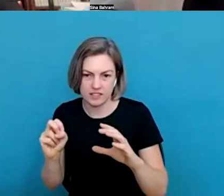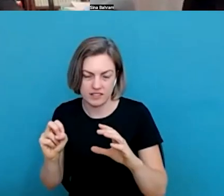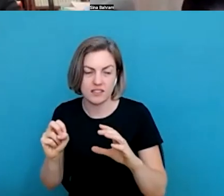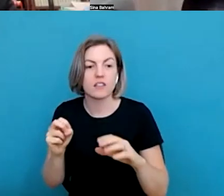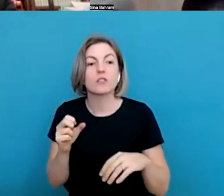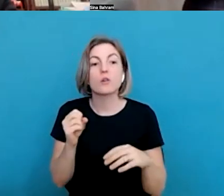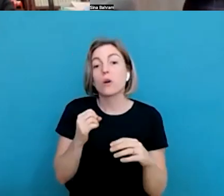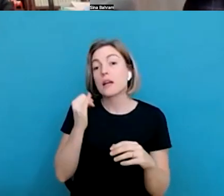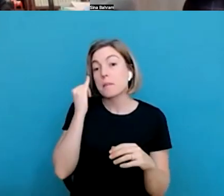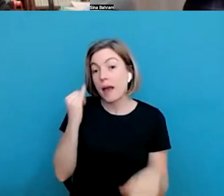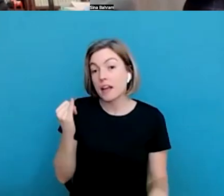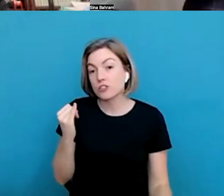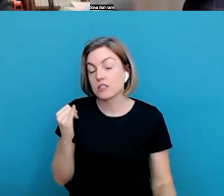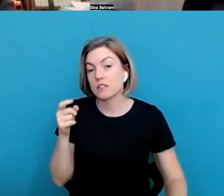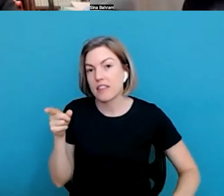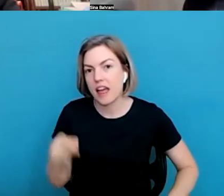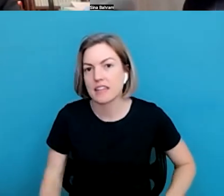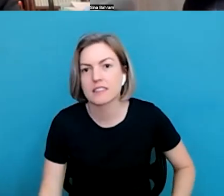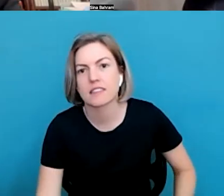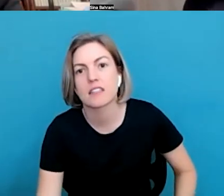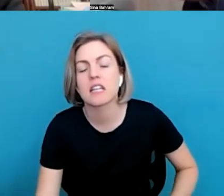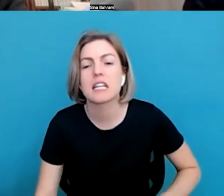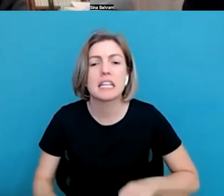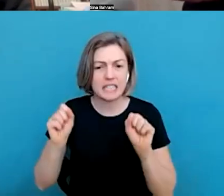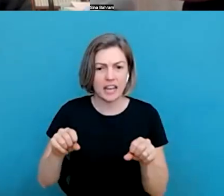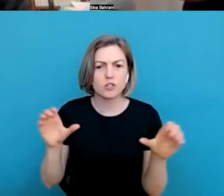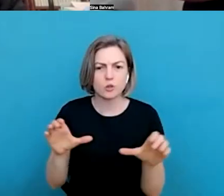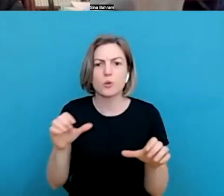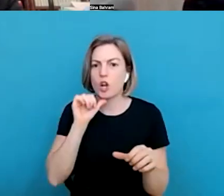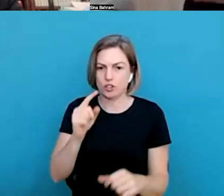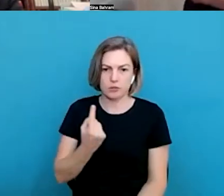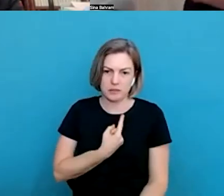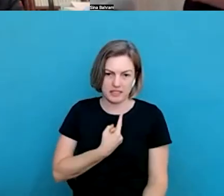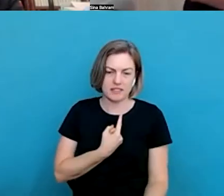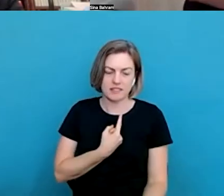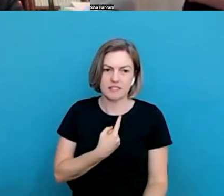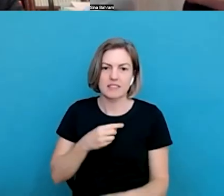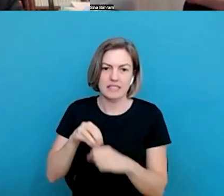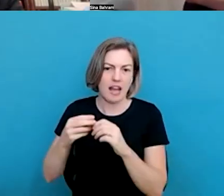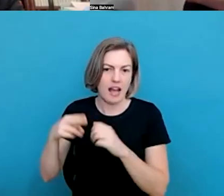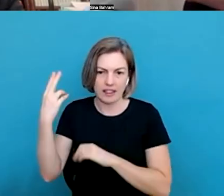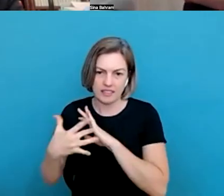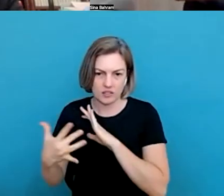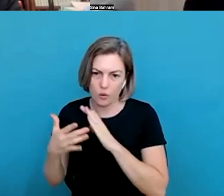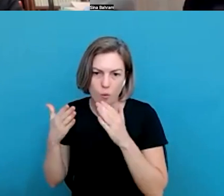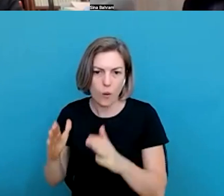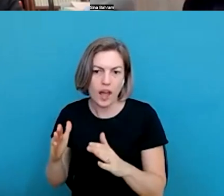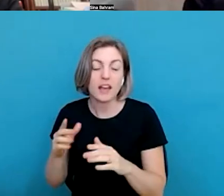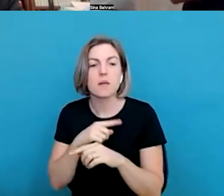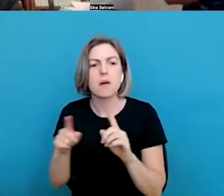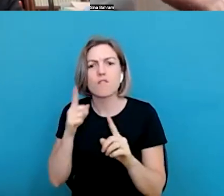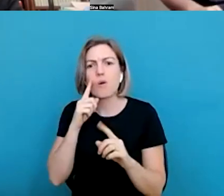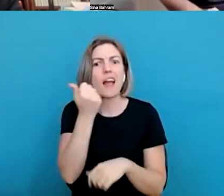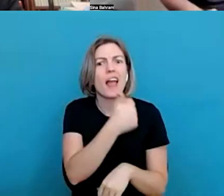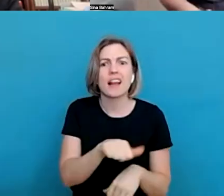imagine if that is doable, but not by just myself in a highly technical way with workarounds, but for anybody. How